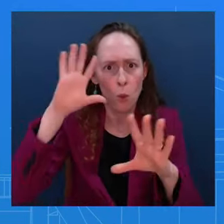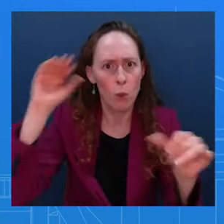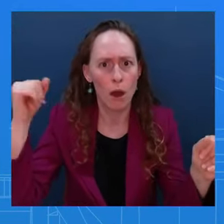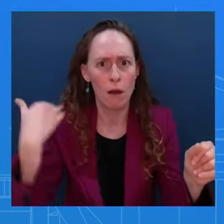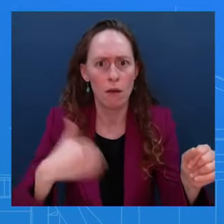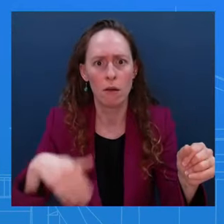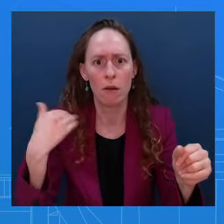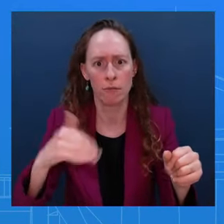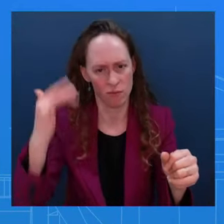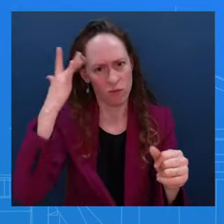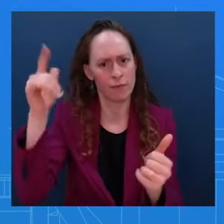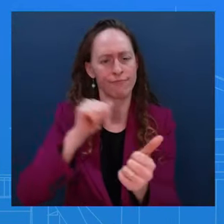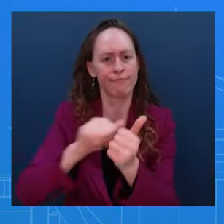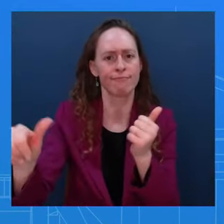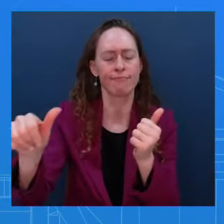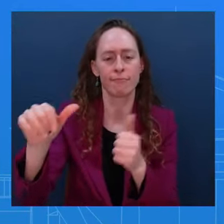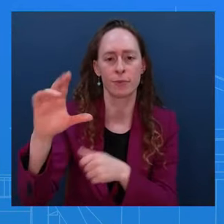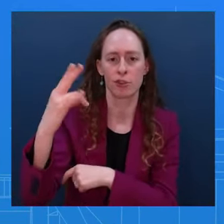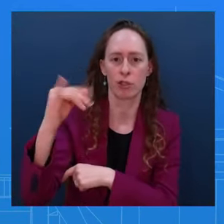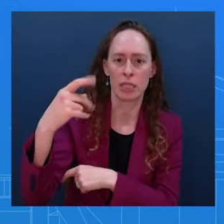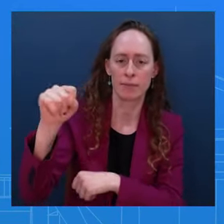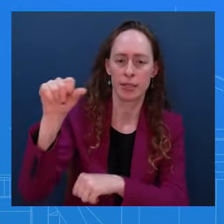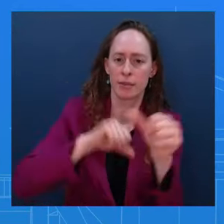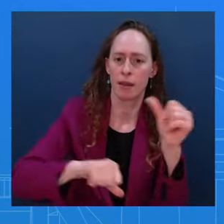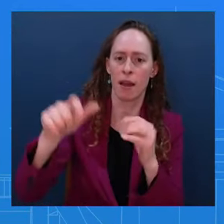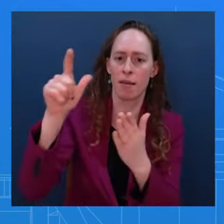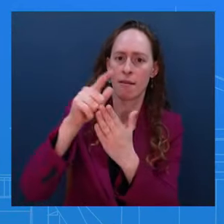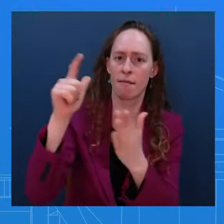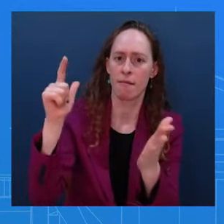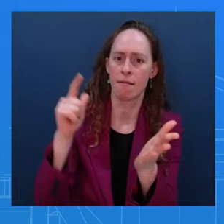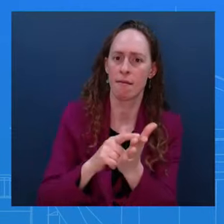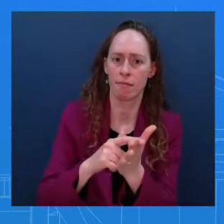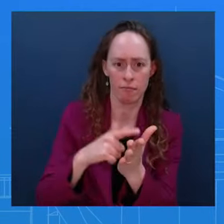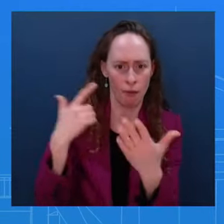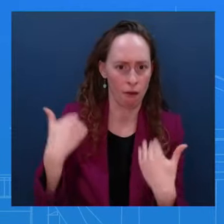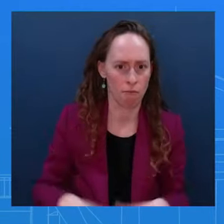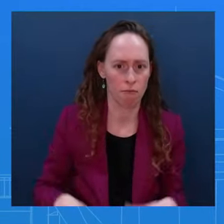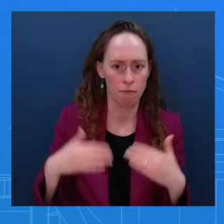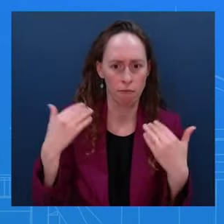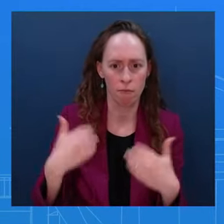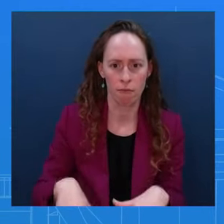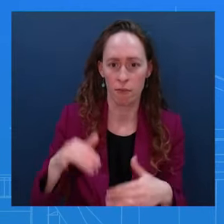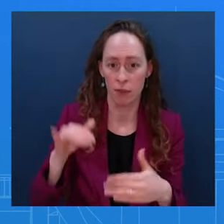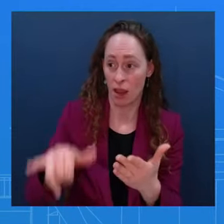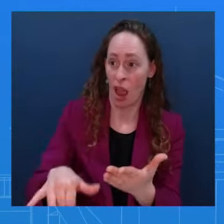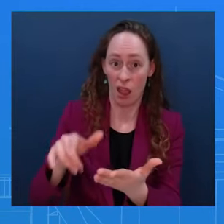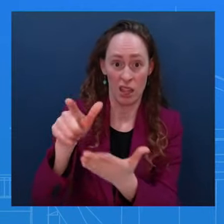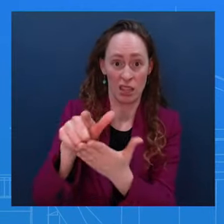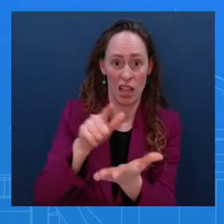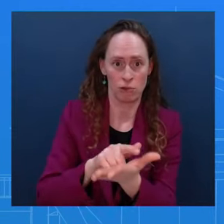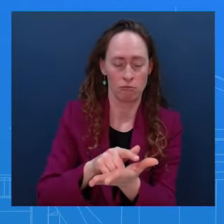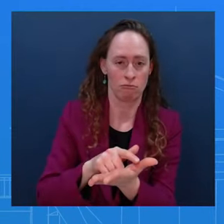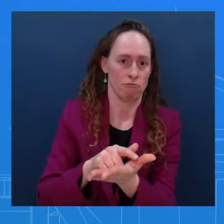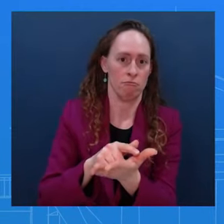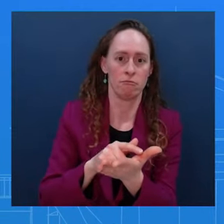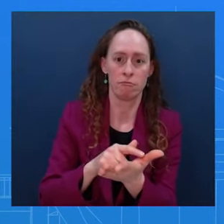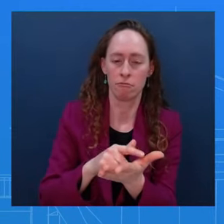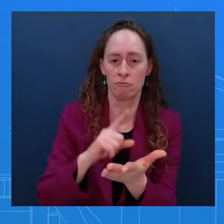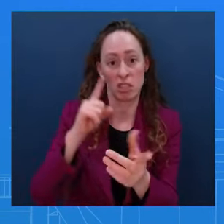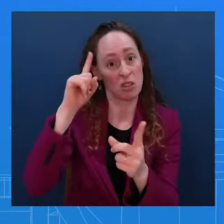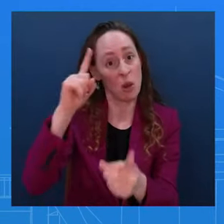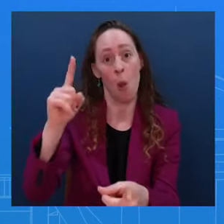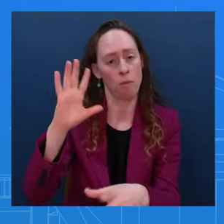pieces of legislation that the president has been able to get passed, and obviously he signed into law, bringing manufacturing back to the U.S., creating more